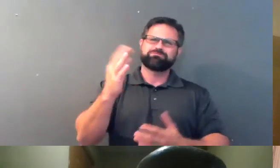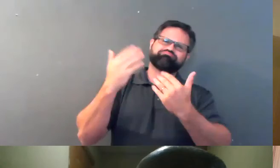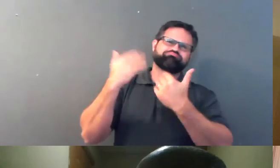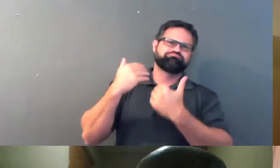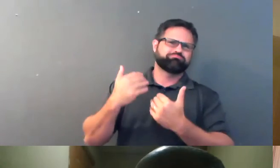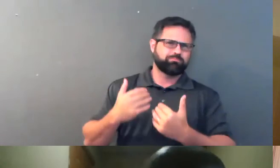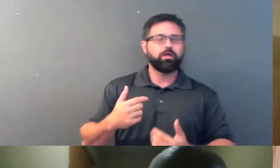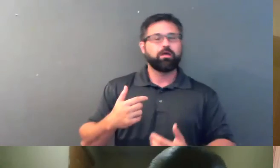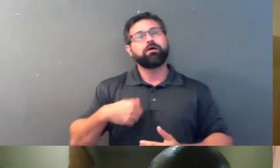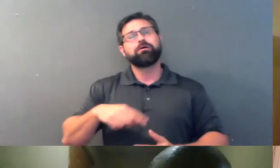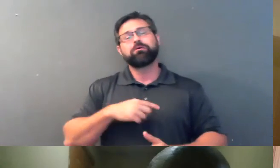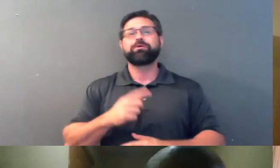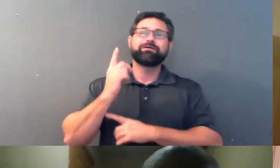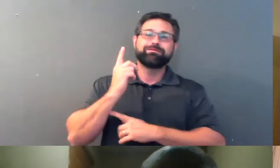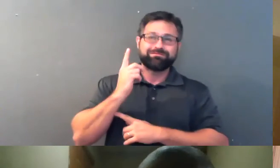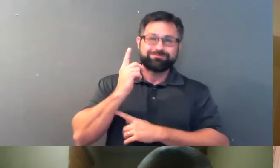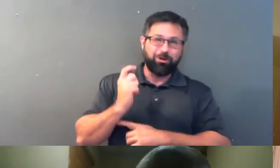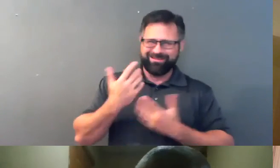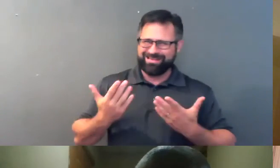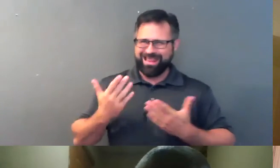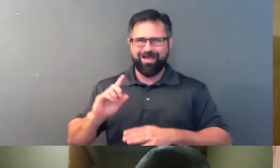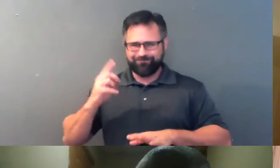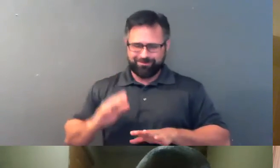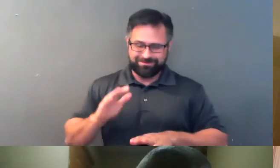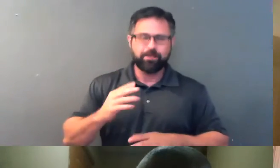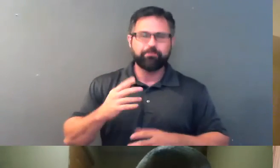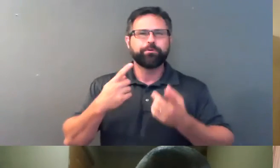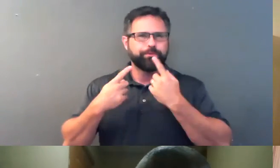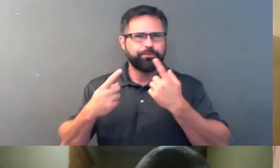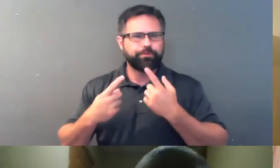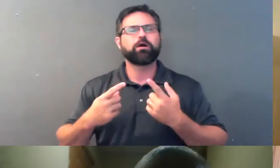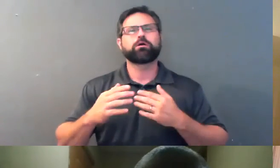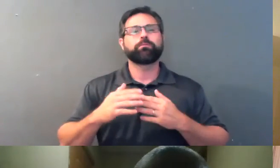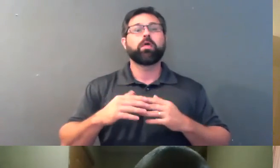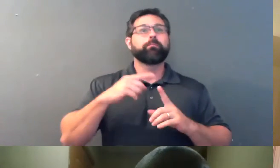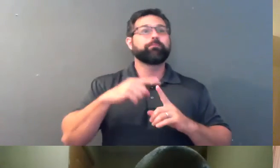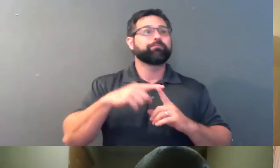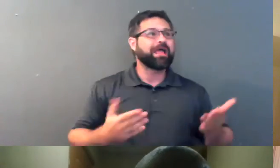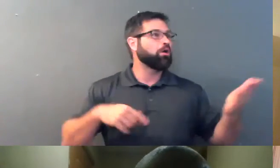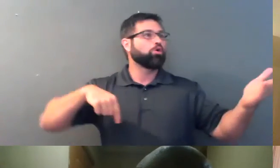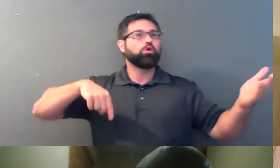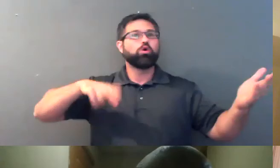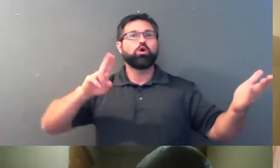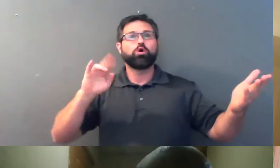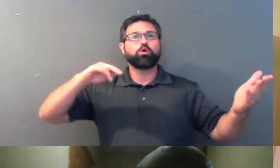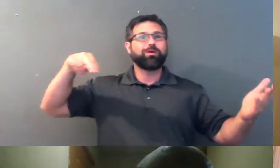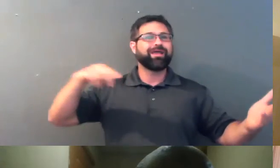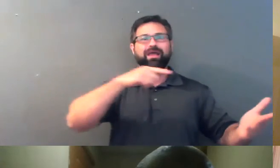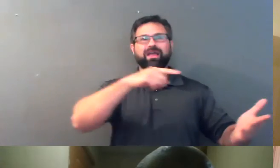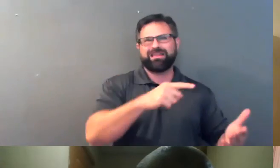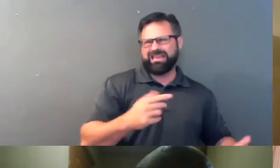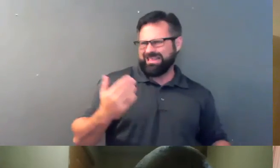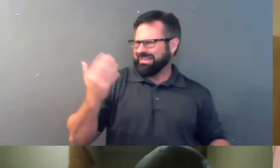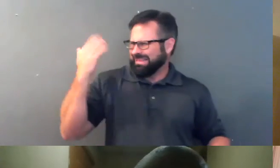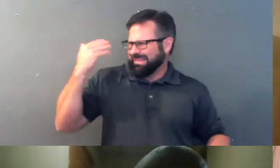discussion, particularly given the newness of Mr. Quinn to his role, and